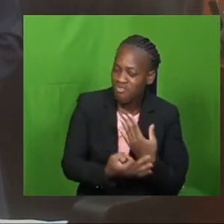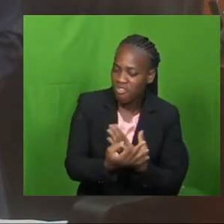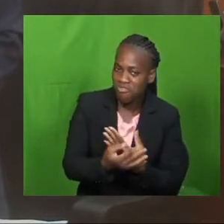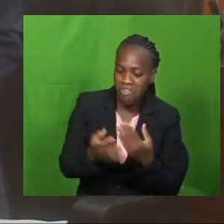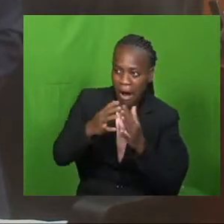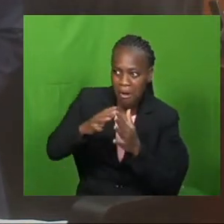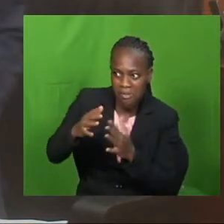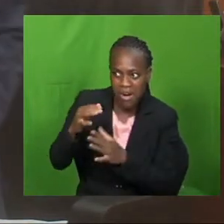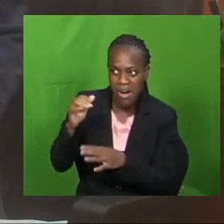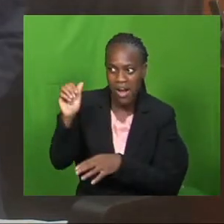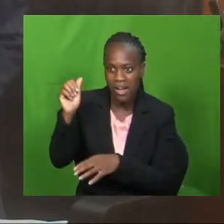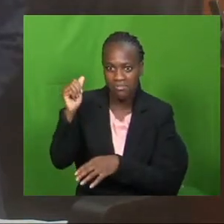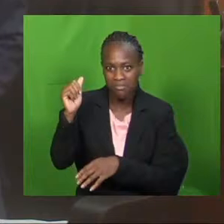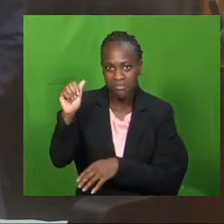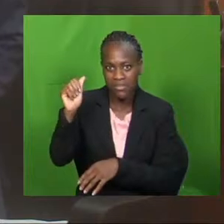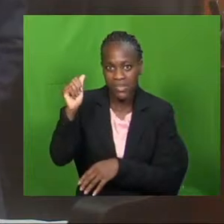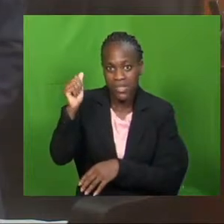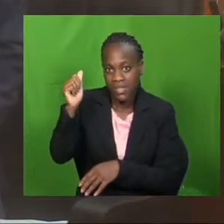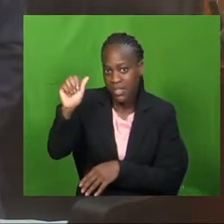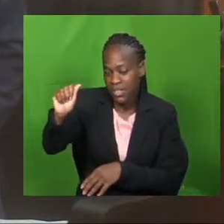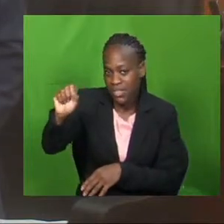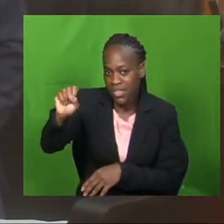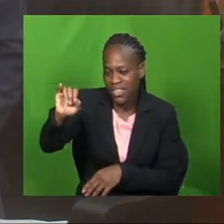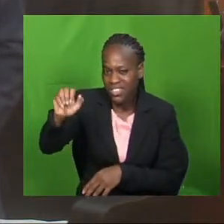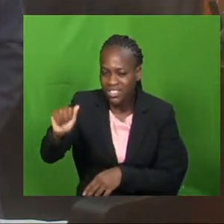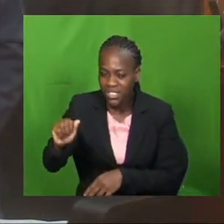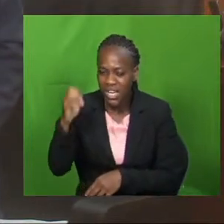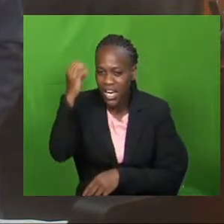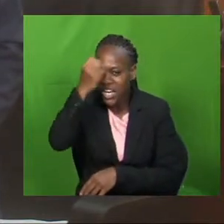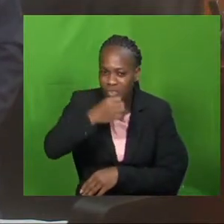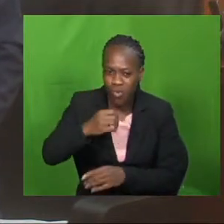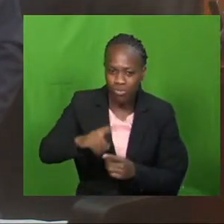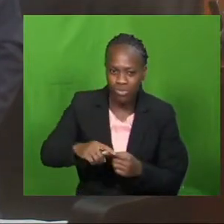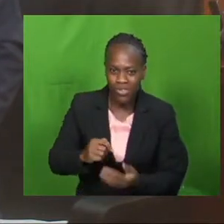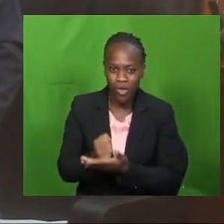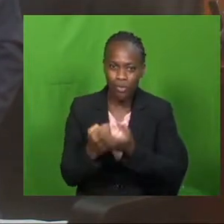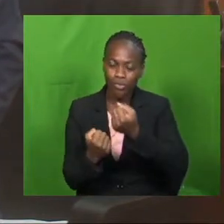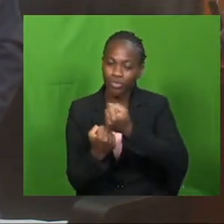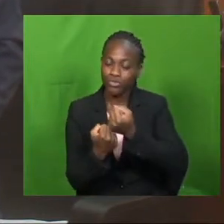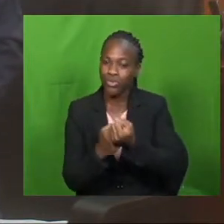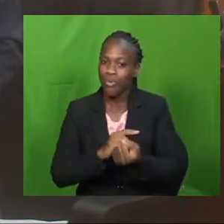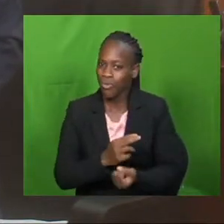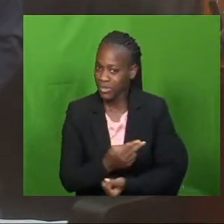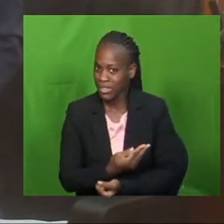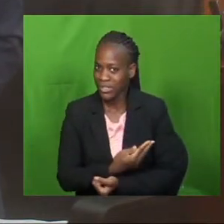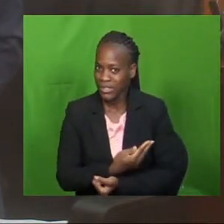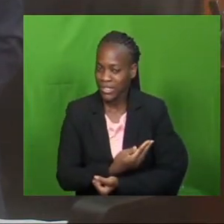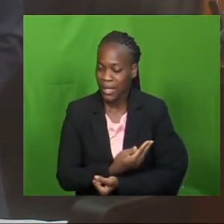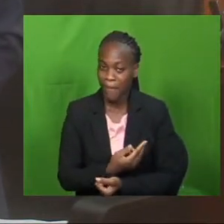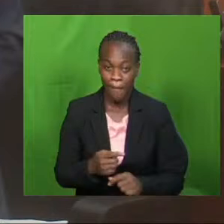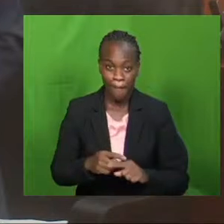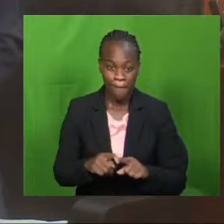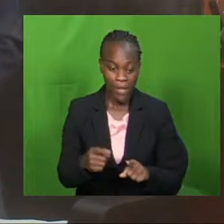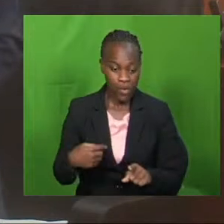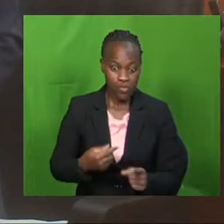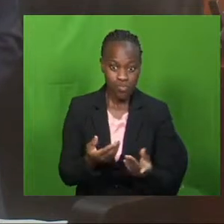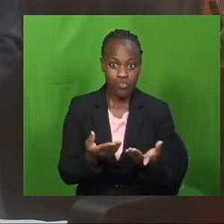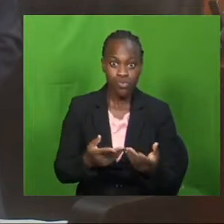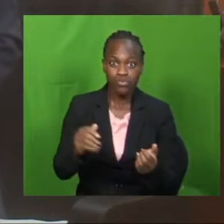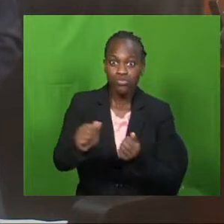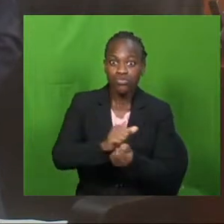promising rescue mission for the continent to break down the shackles of neo-colonialism once and for